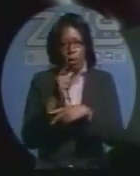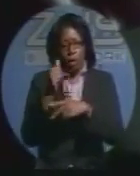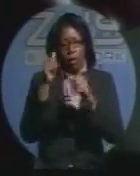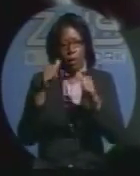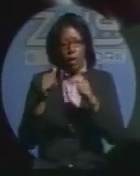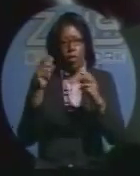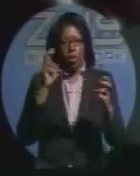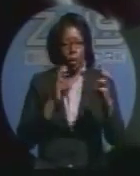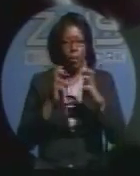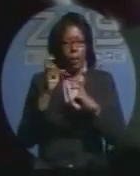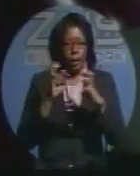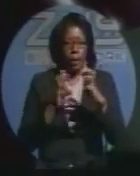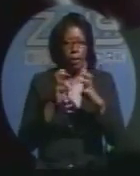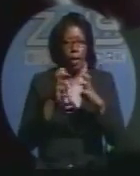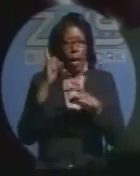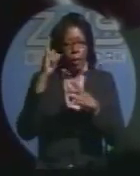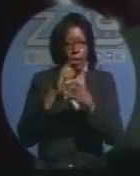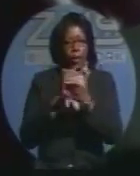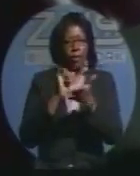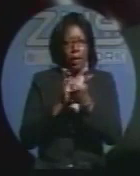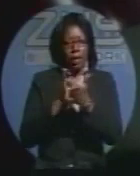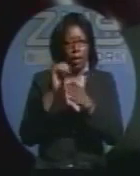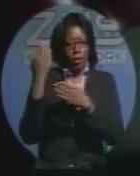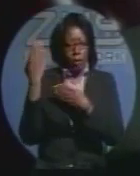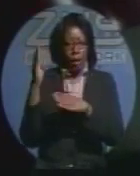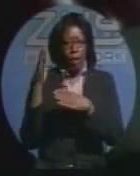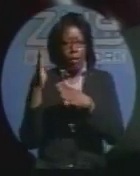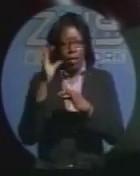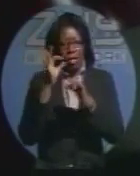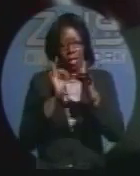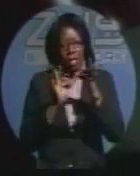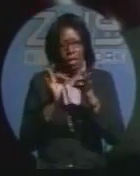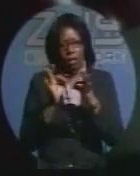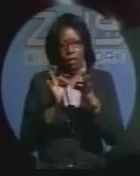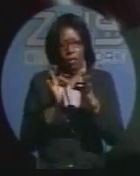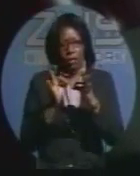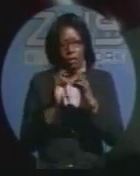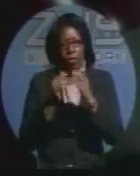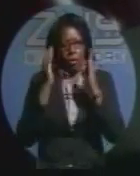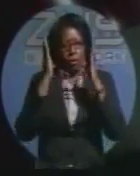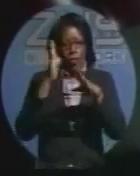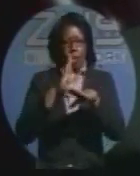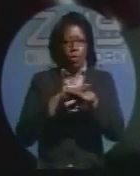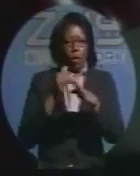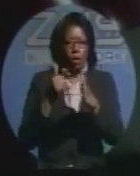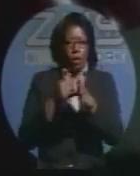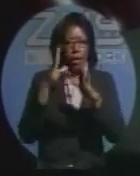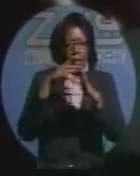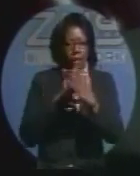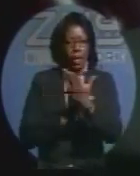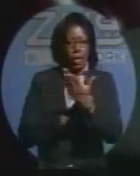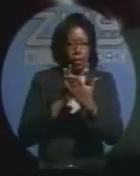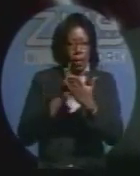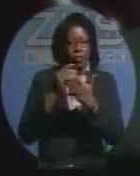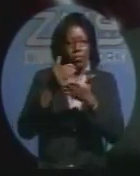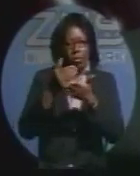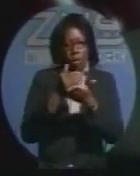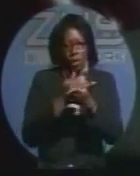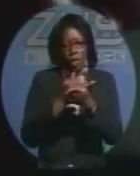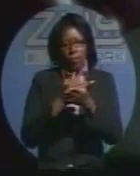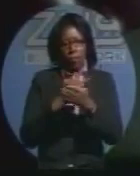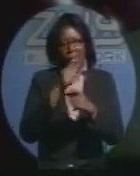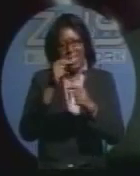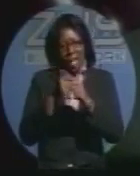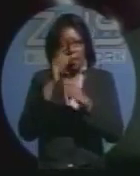become competitive. I believe that the Bahamas, if we focus on it, can develop some sort of light industry,